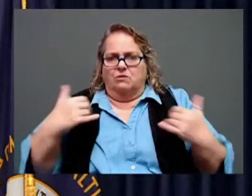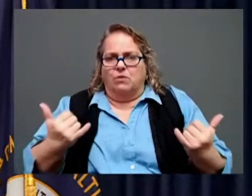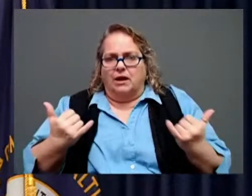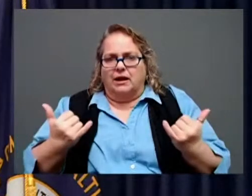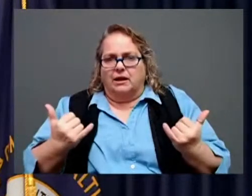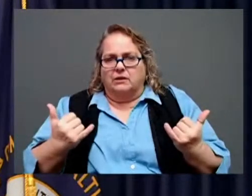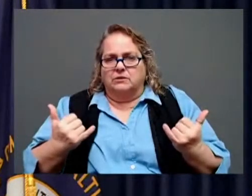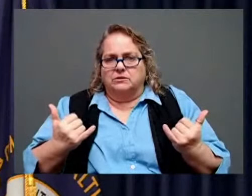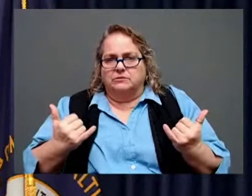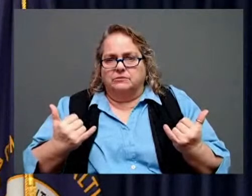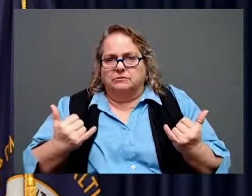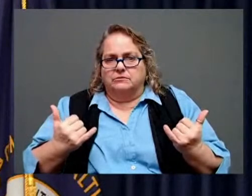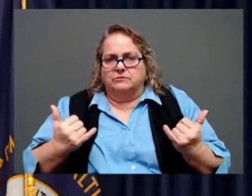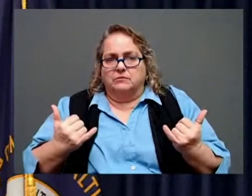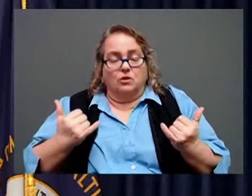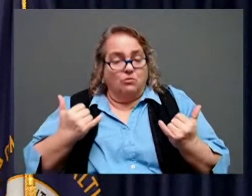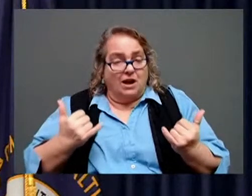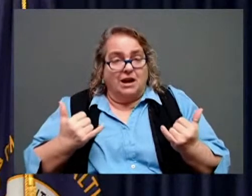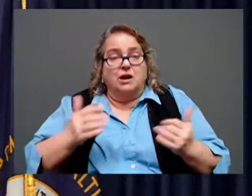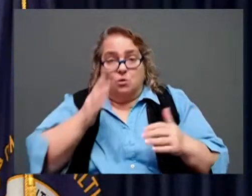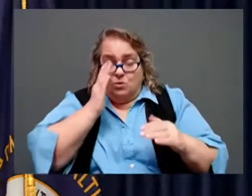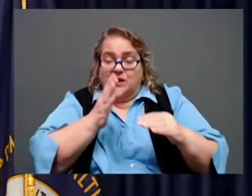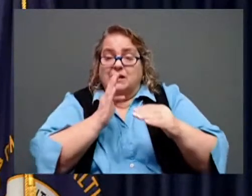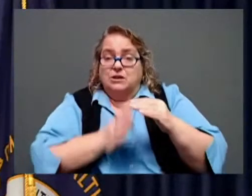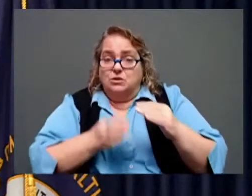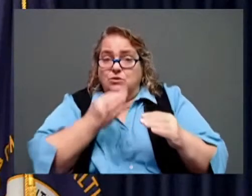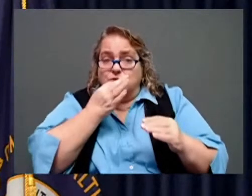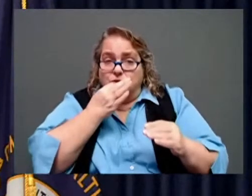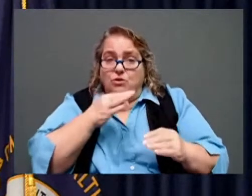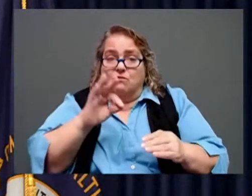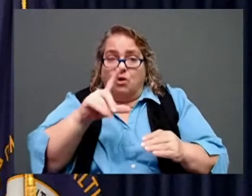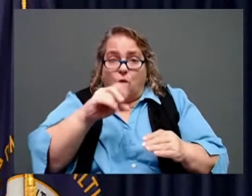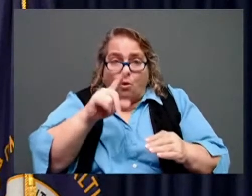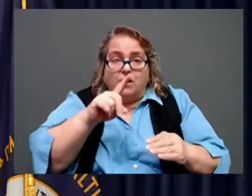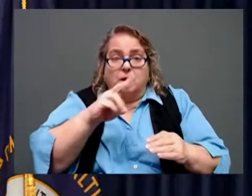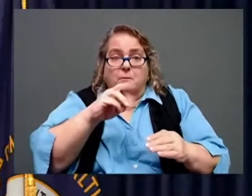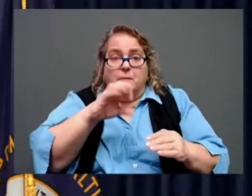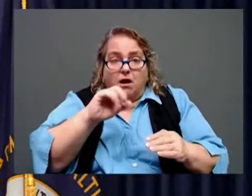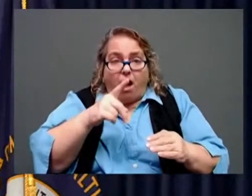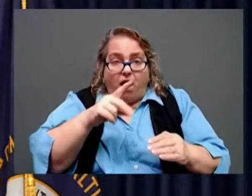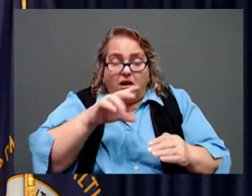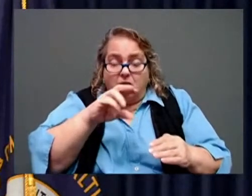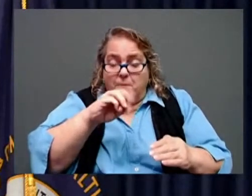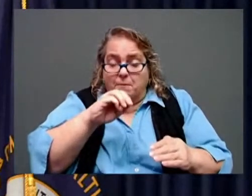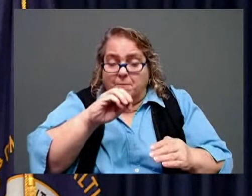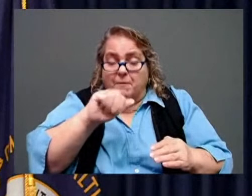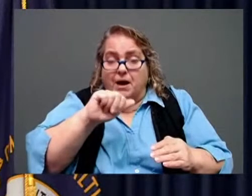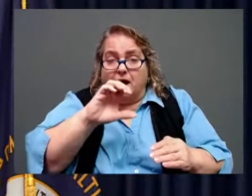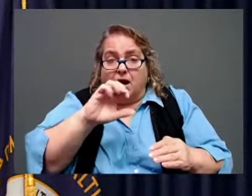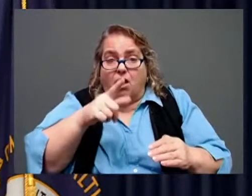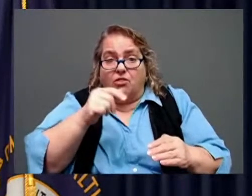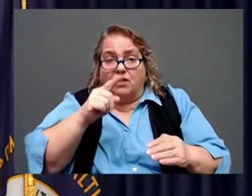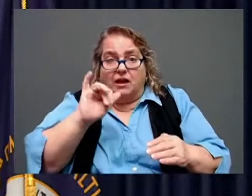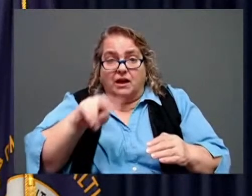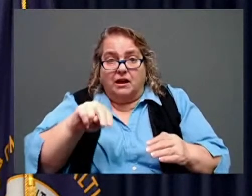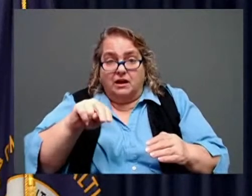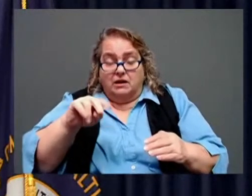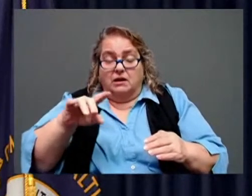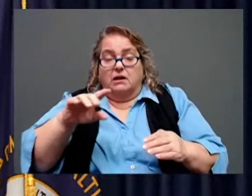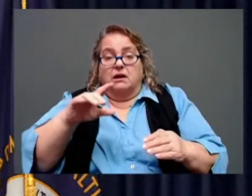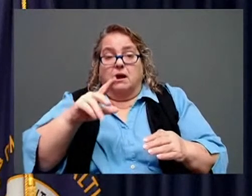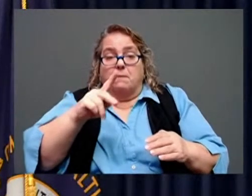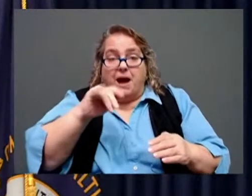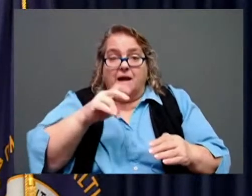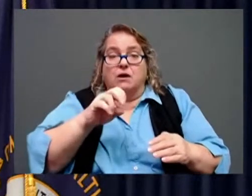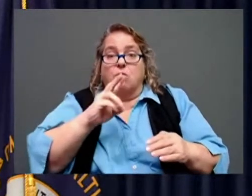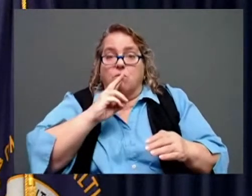Right now, though it's ending real soon, Floyd, Magoffin, Knott, and Pike have been under a flash flood warning that is ending soon. But there is